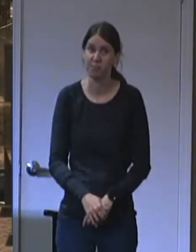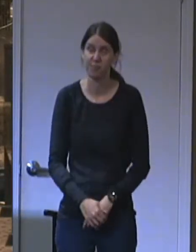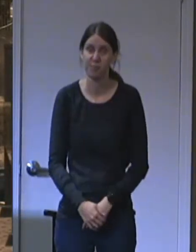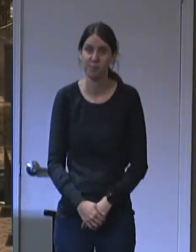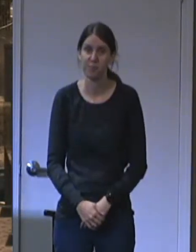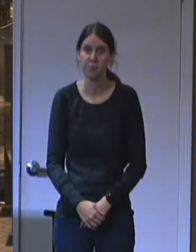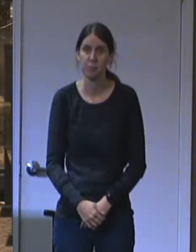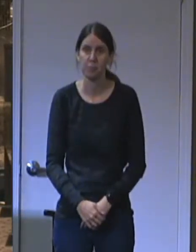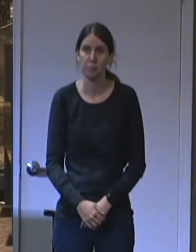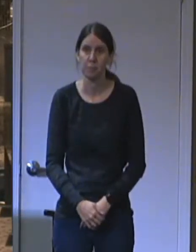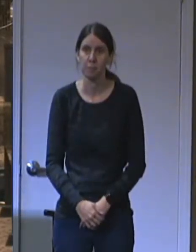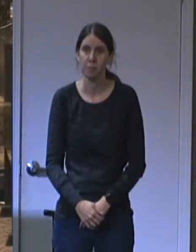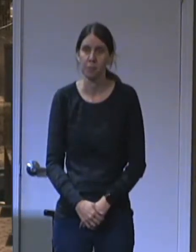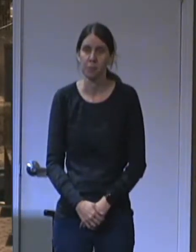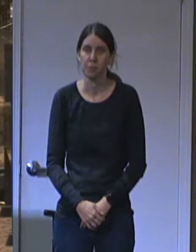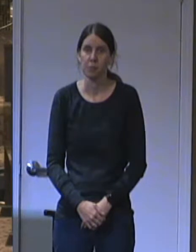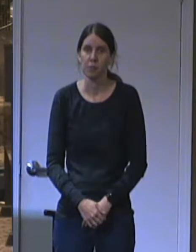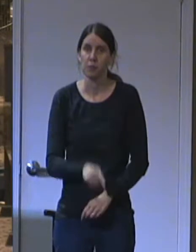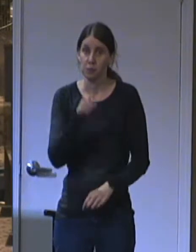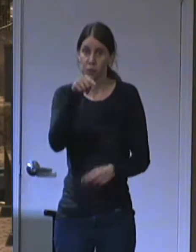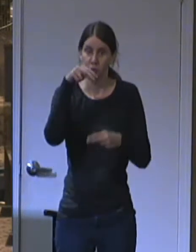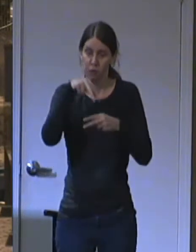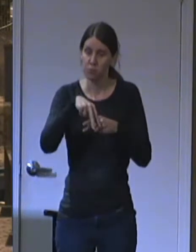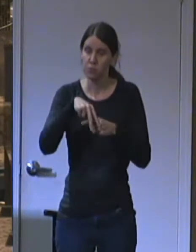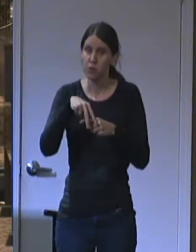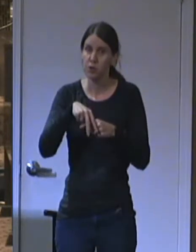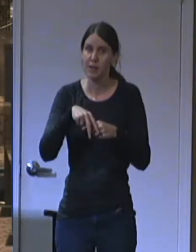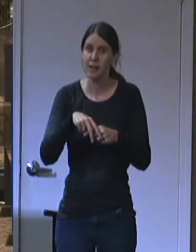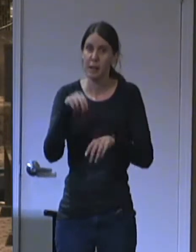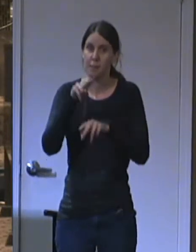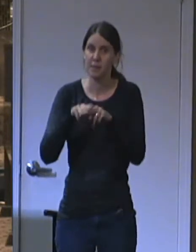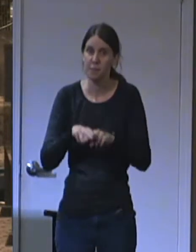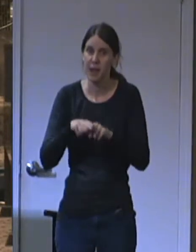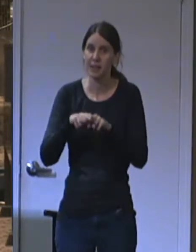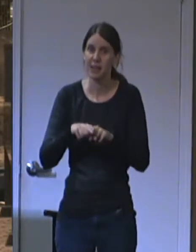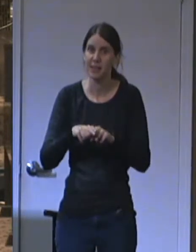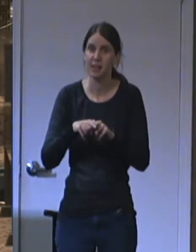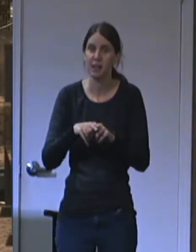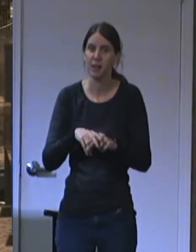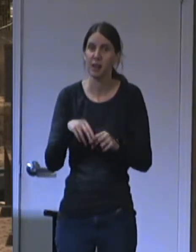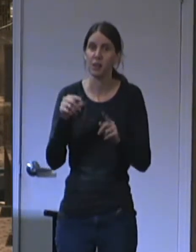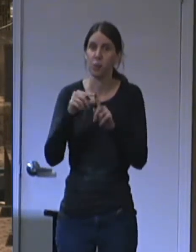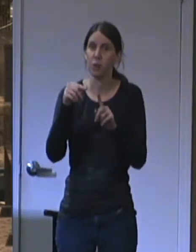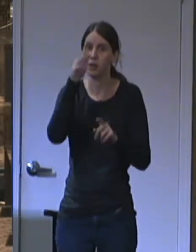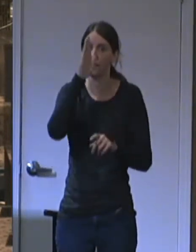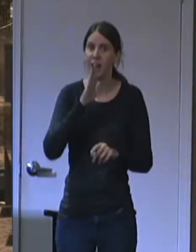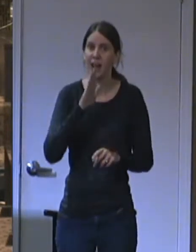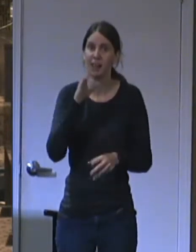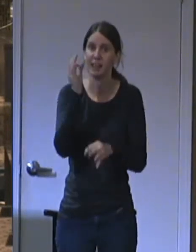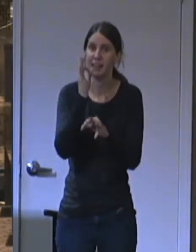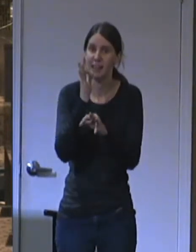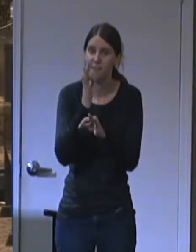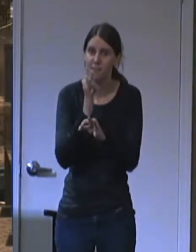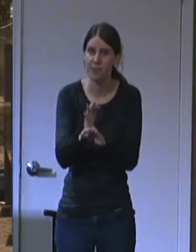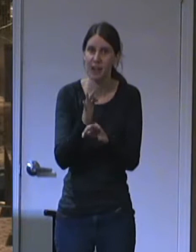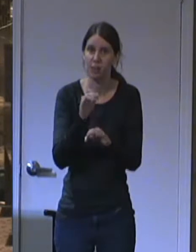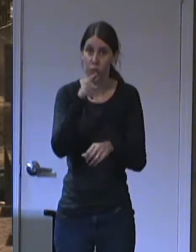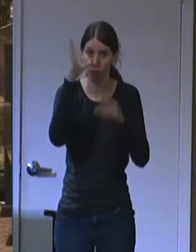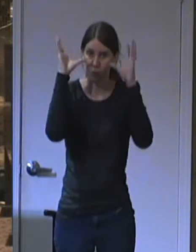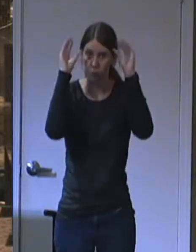And he said, you rooted and built up in Jesus Christ, established in the faith as ye have been